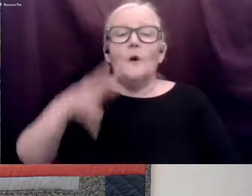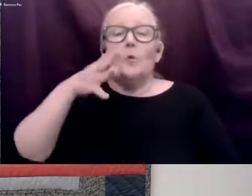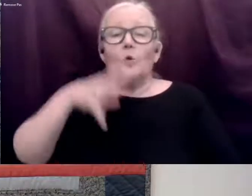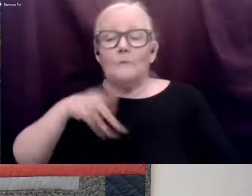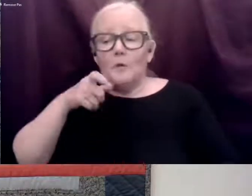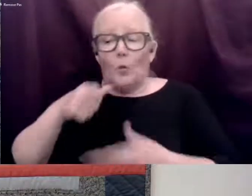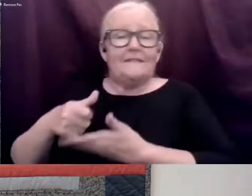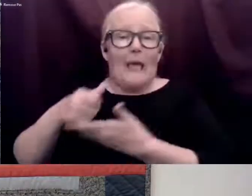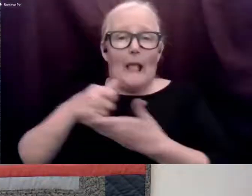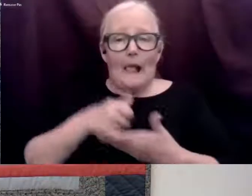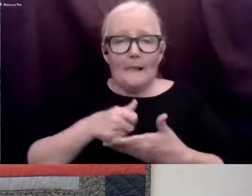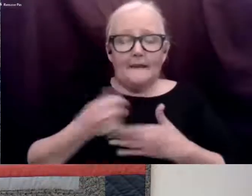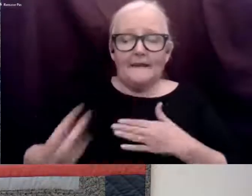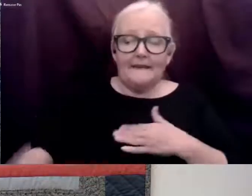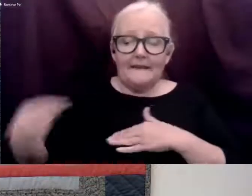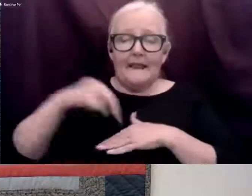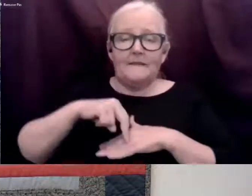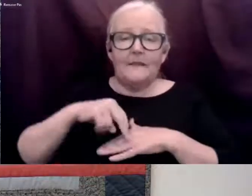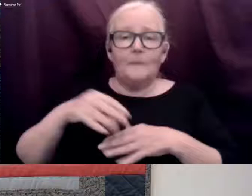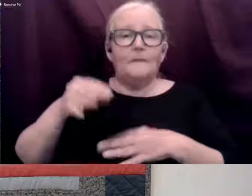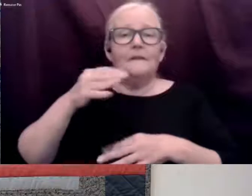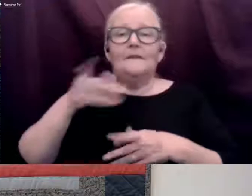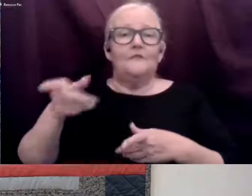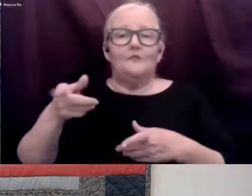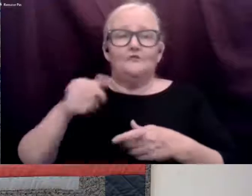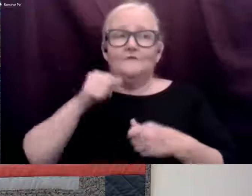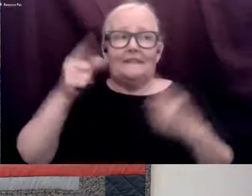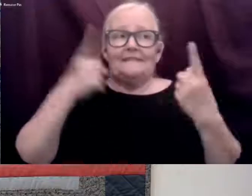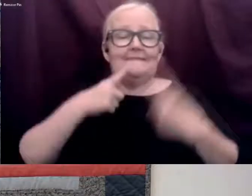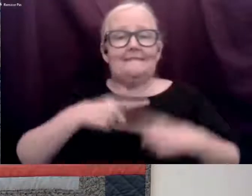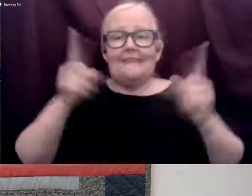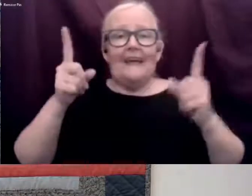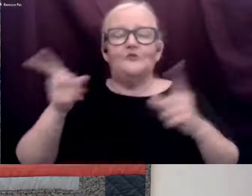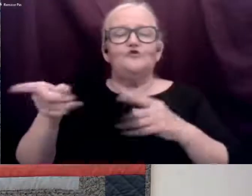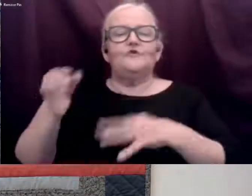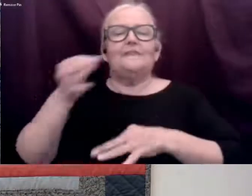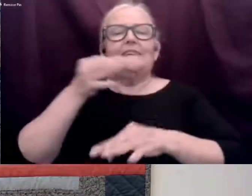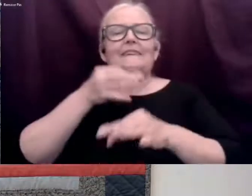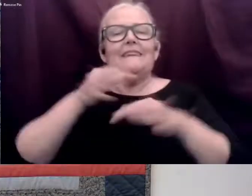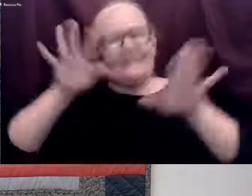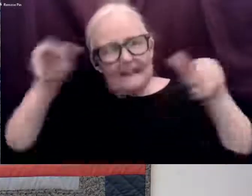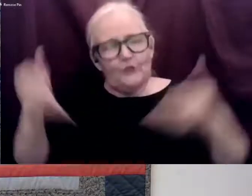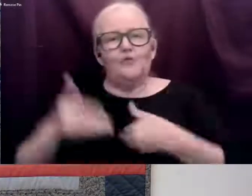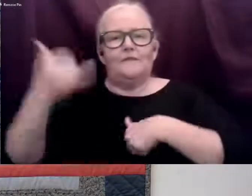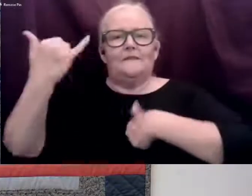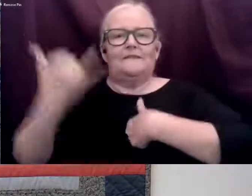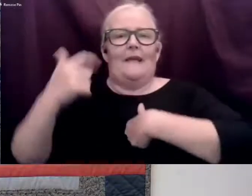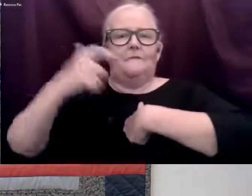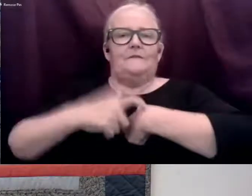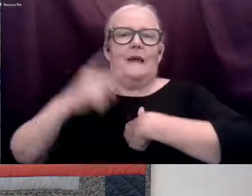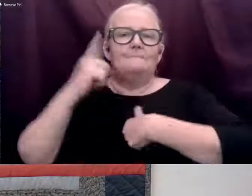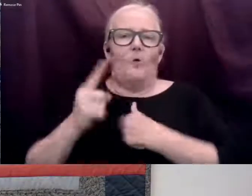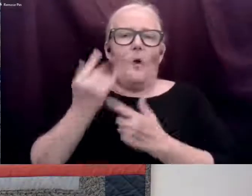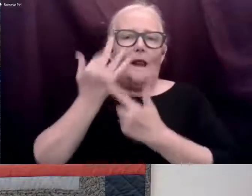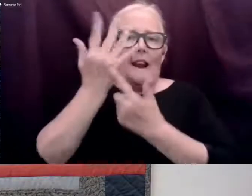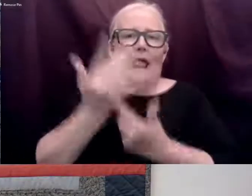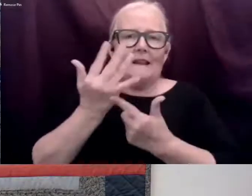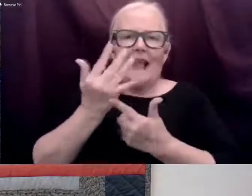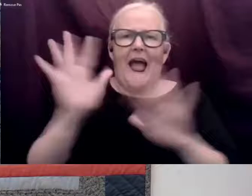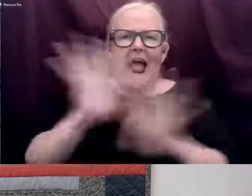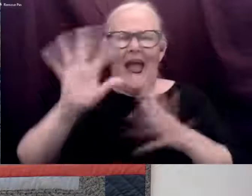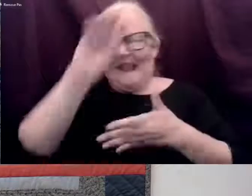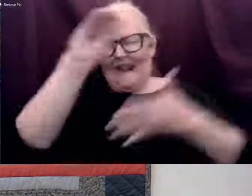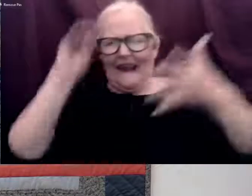announcements, introduces the candle lighting time, which comes later. People call out, "Not yet!"